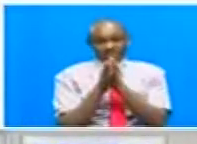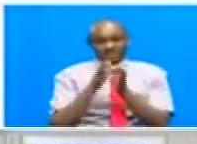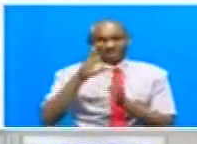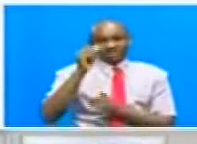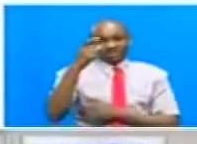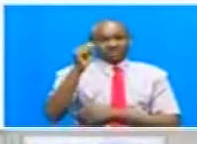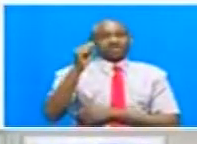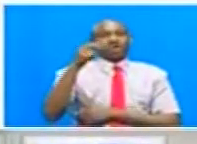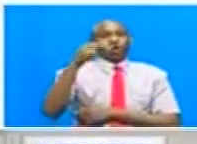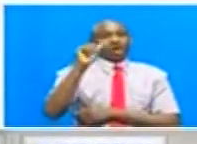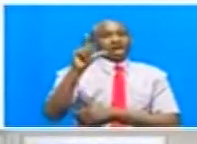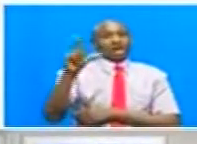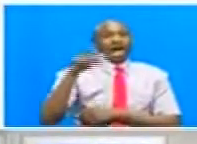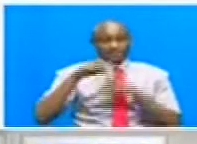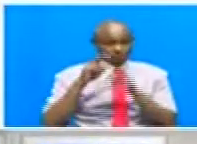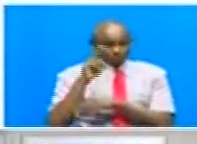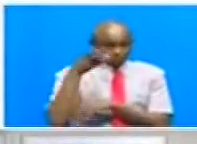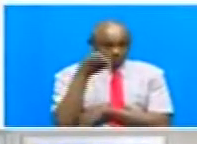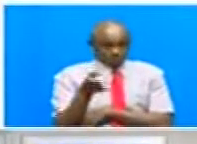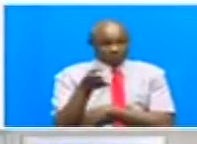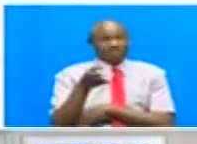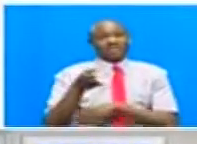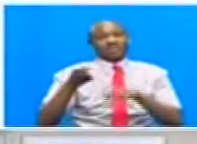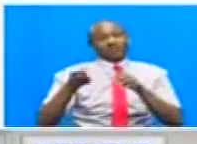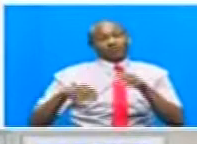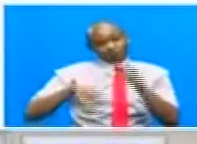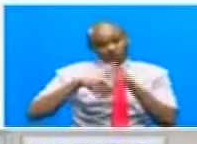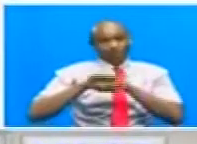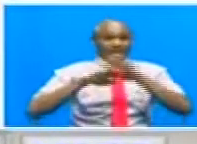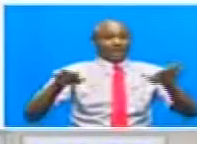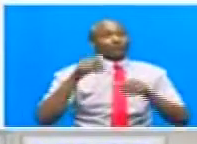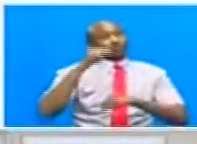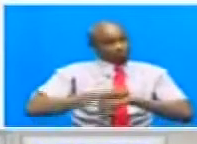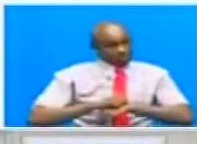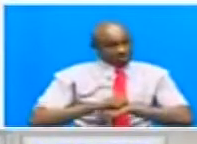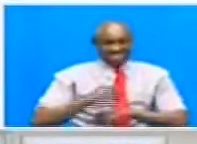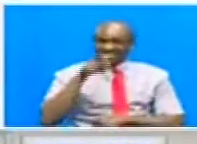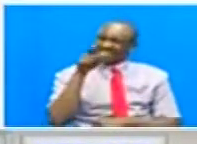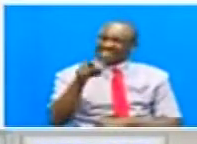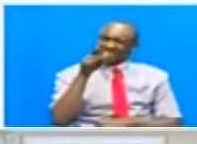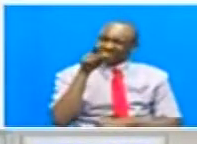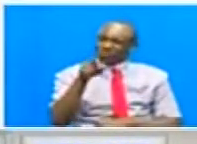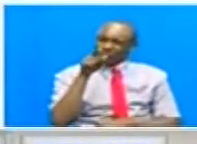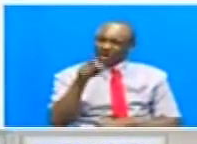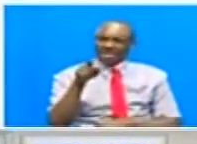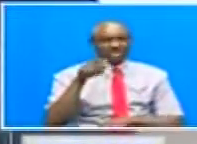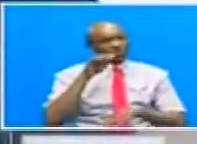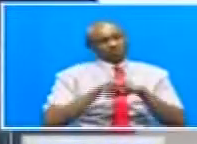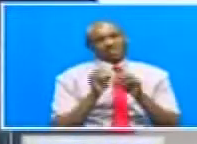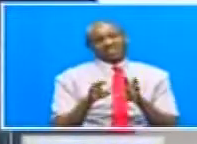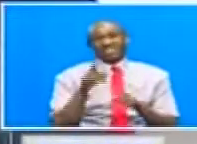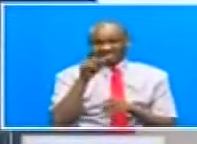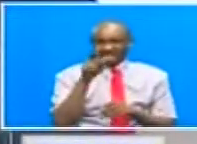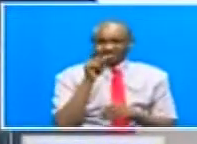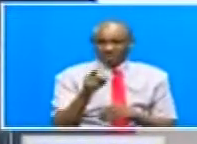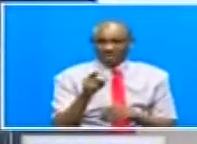Hall regarding the usage of playing grounds that is not, first of all, very optimal, and secondly,